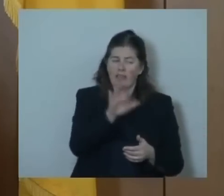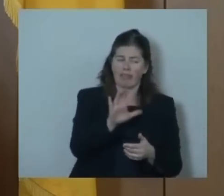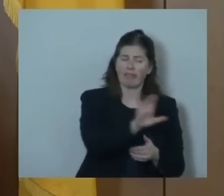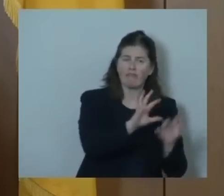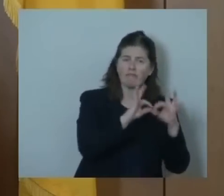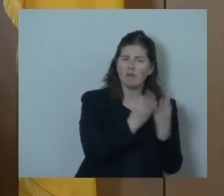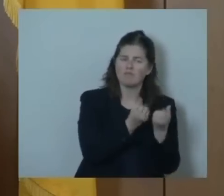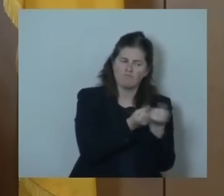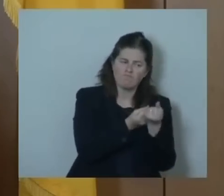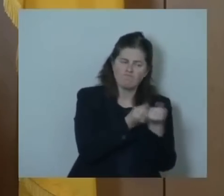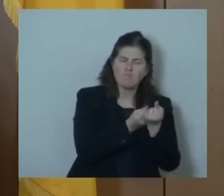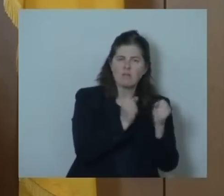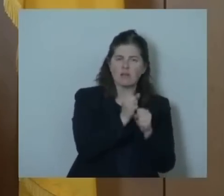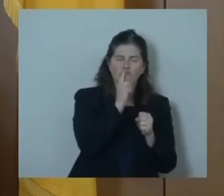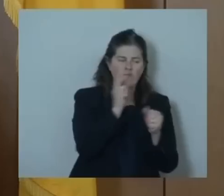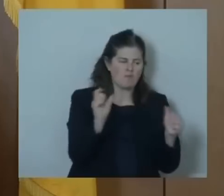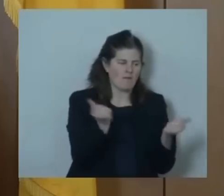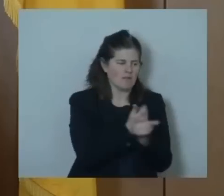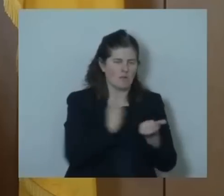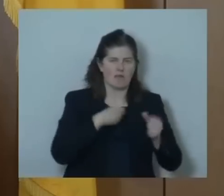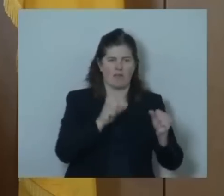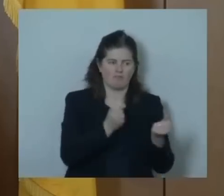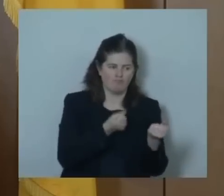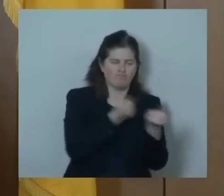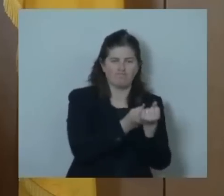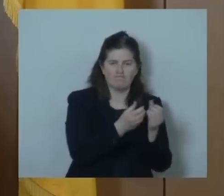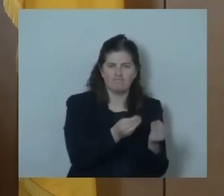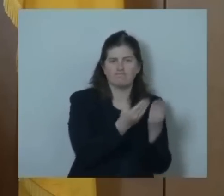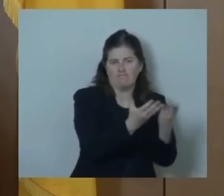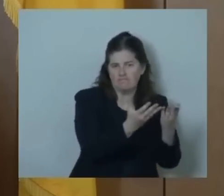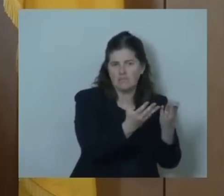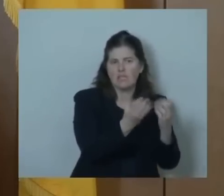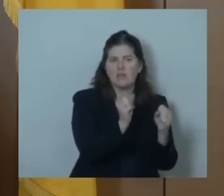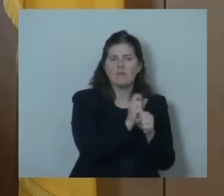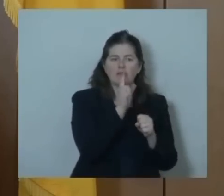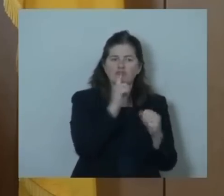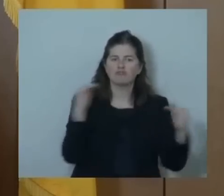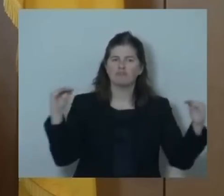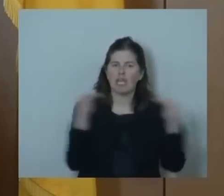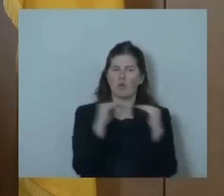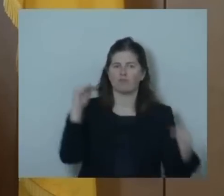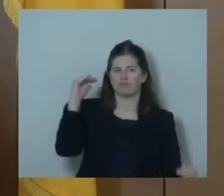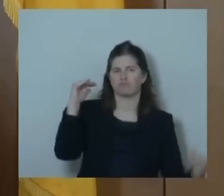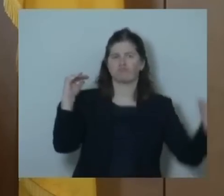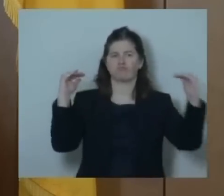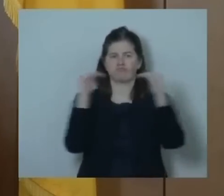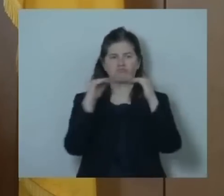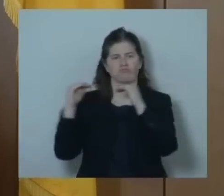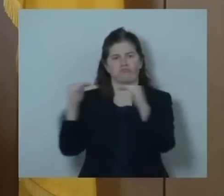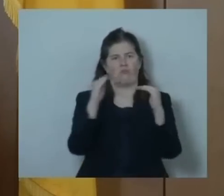that we do everything that we can to make sure that we have an equal, even effort.